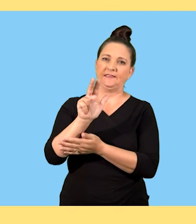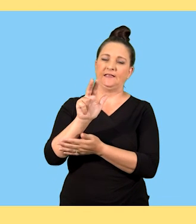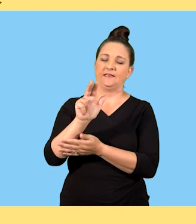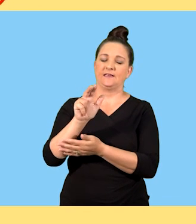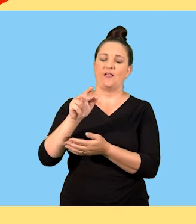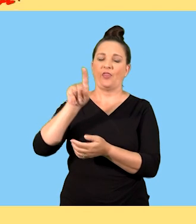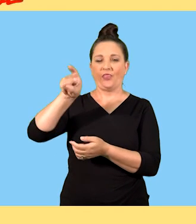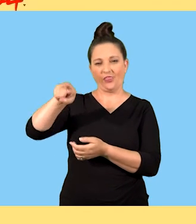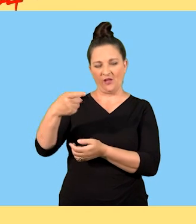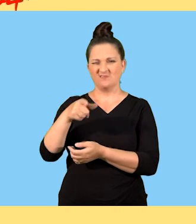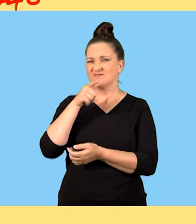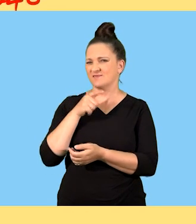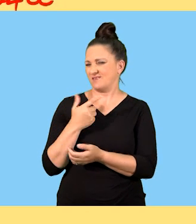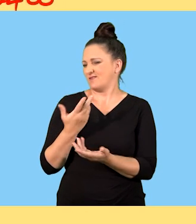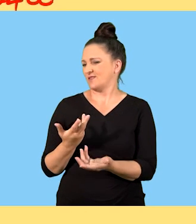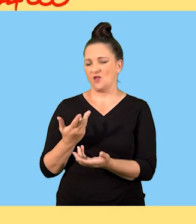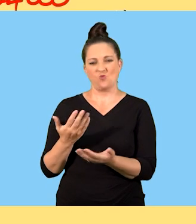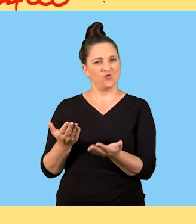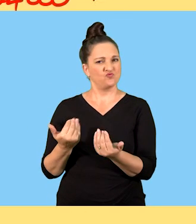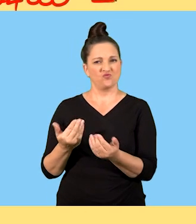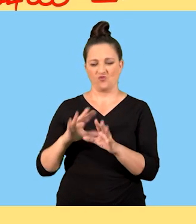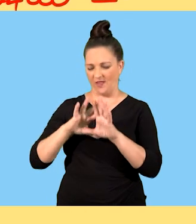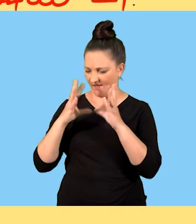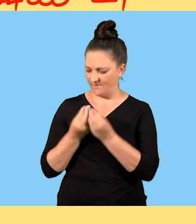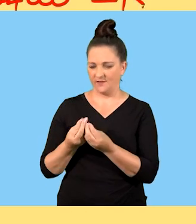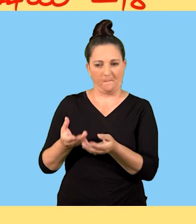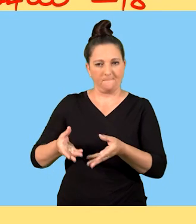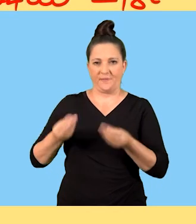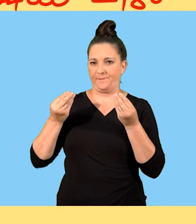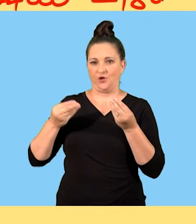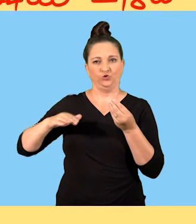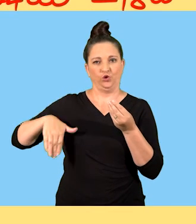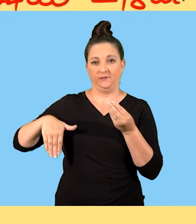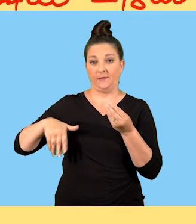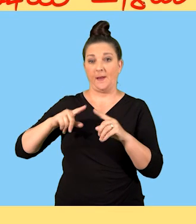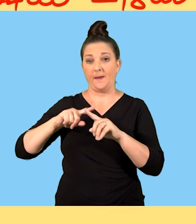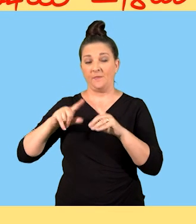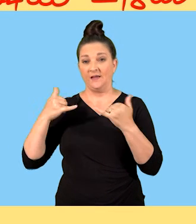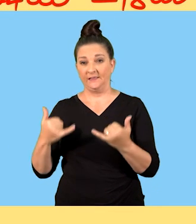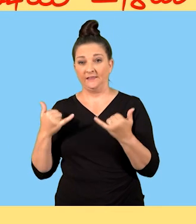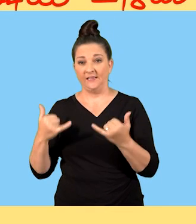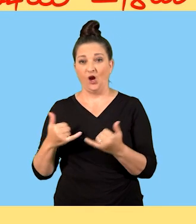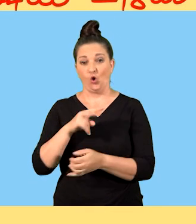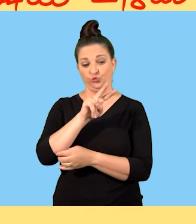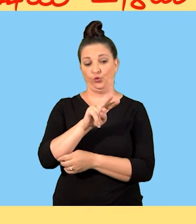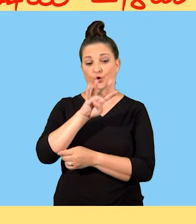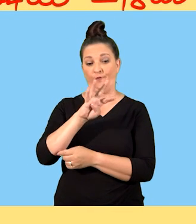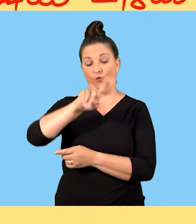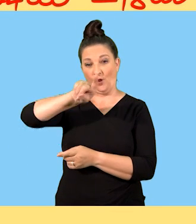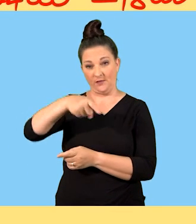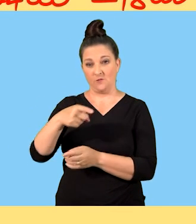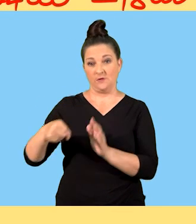received. And we get that amount by saying 24,000 minus 18,000. And the difference therefore becomes